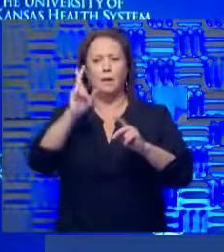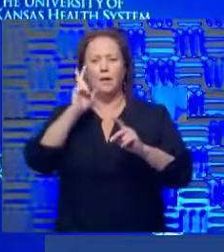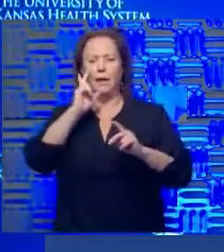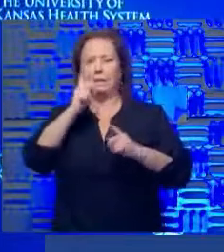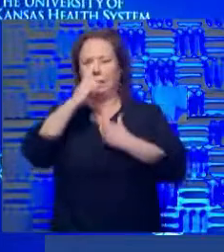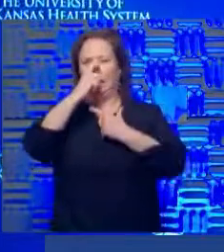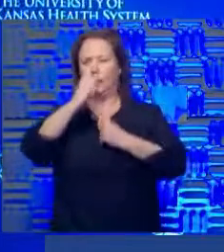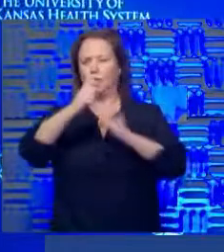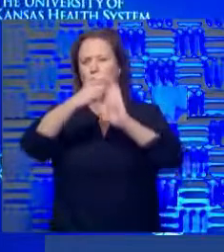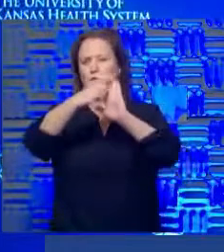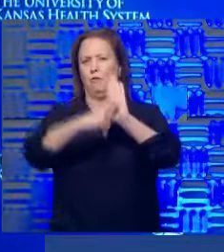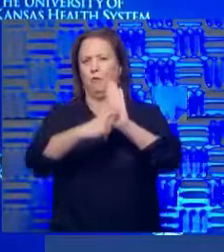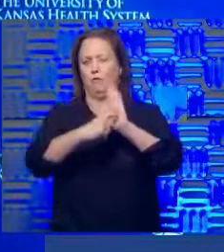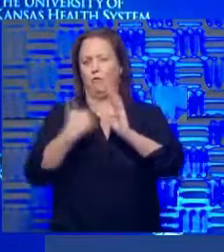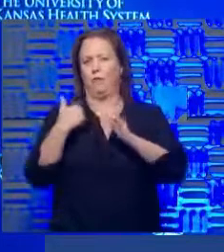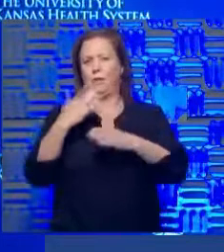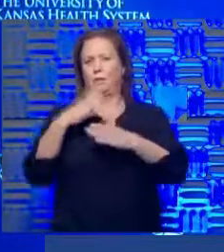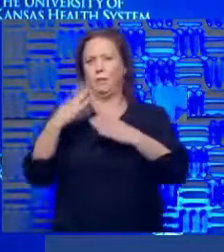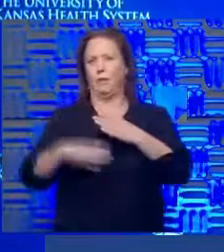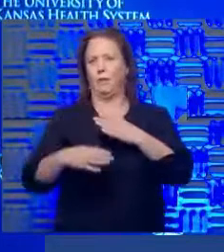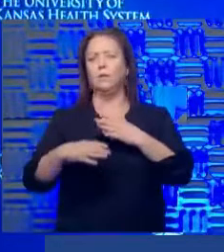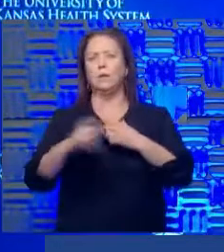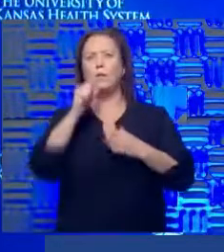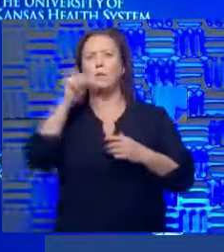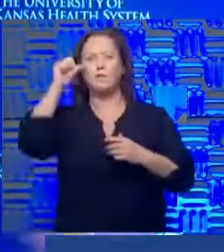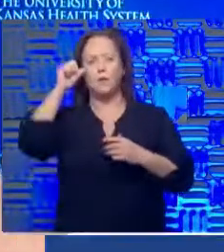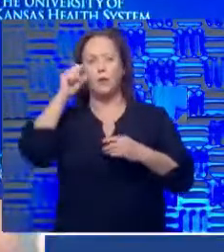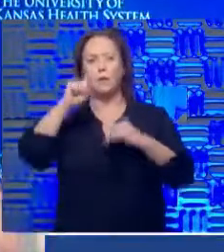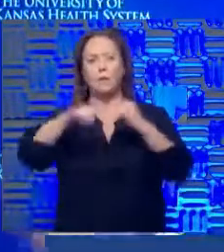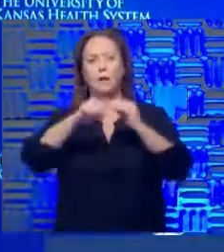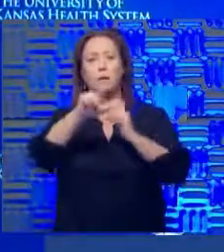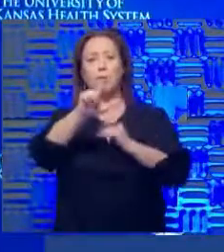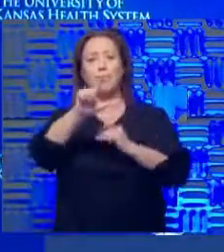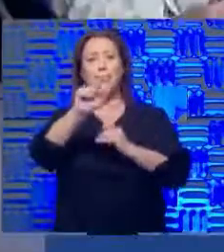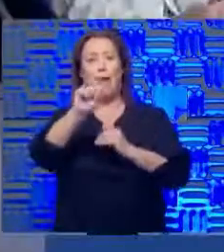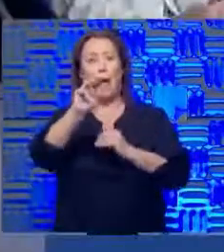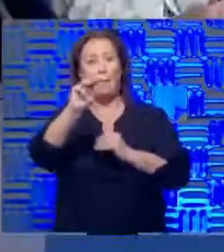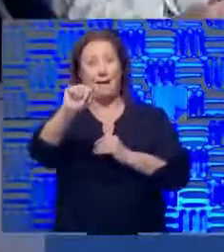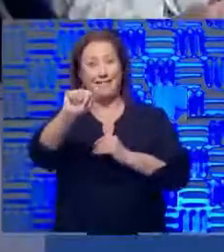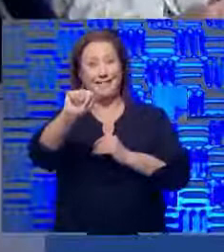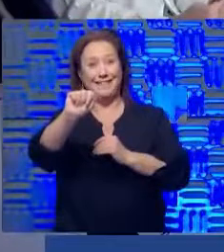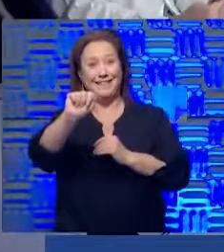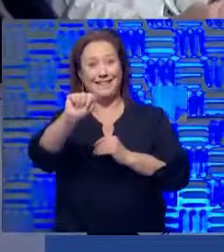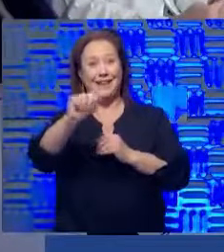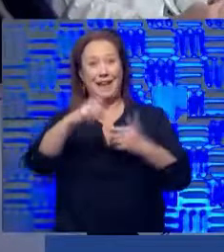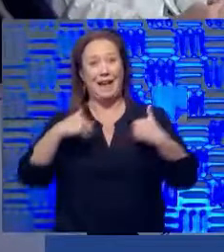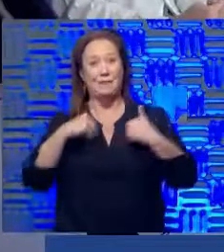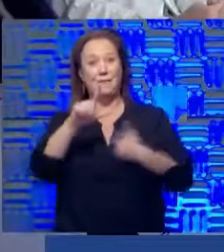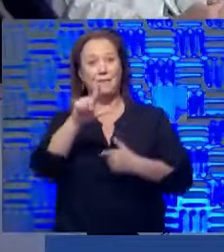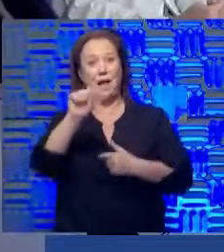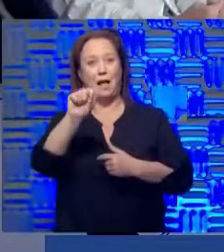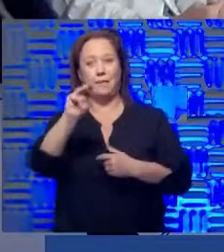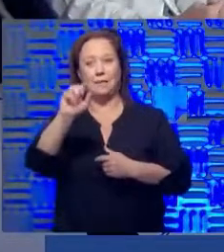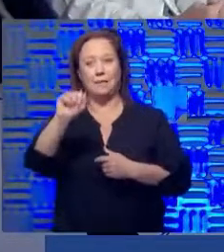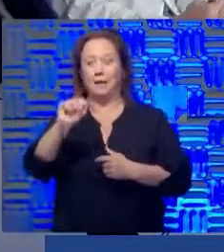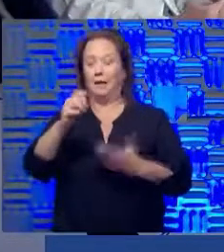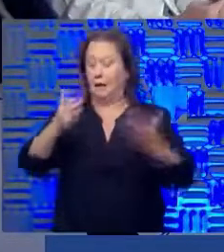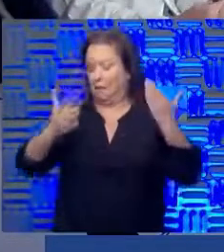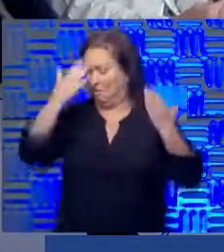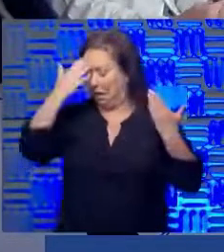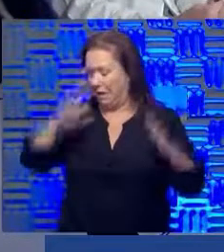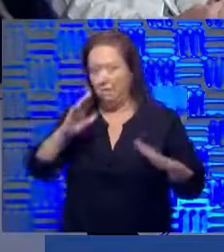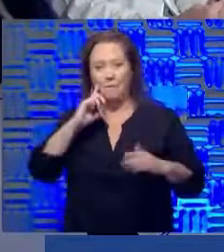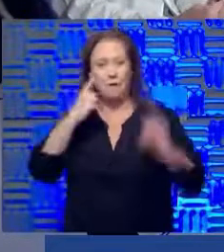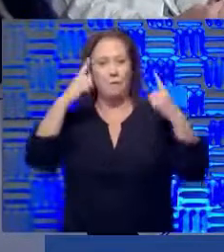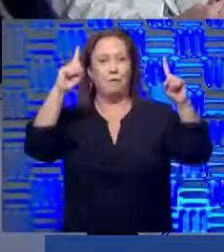interesting article over the weekend or yesterday about llamas being a good source of coronavirus antibodies. I'm not sure. Maybe that'll work. I don't know.